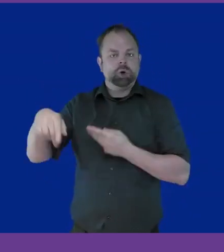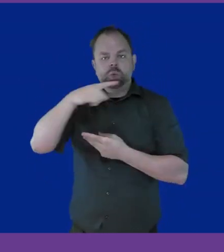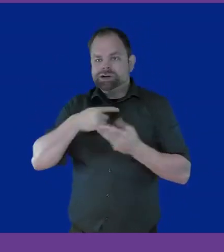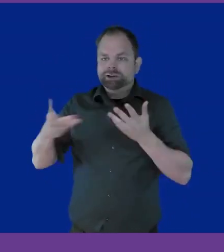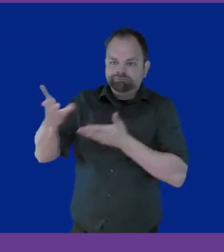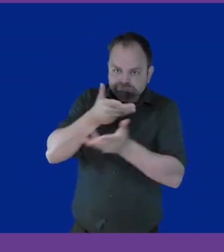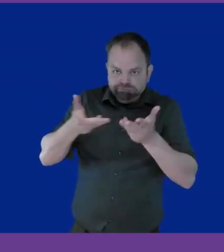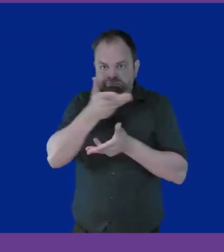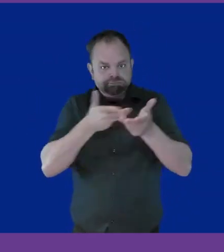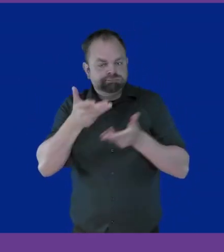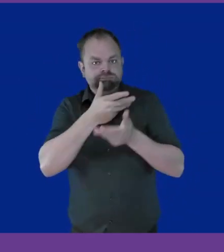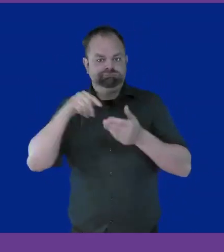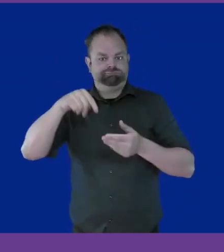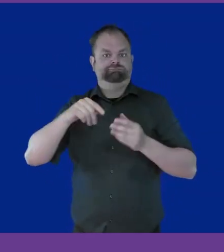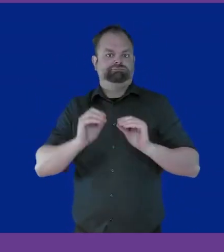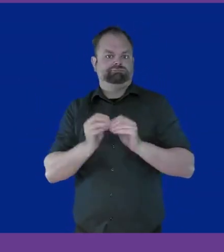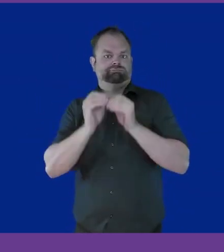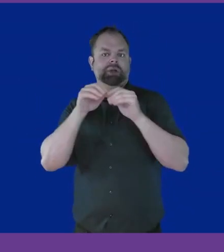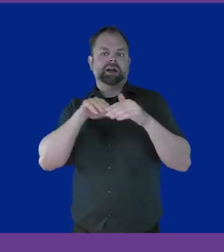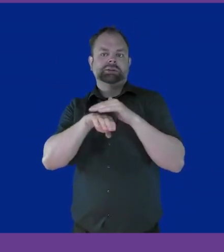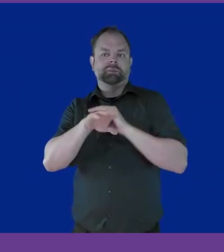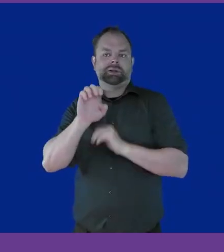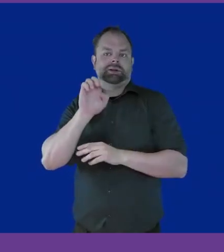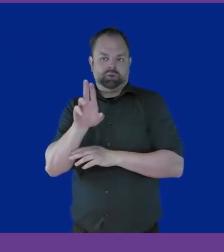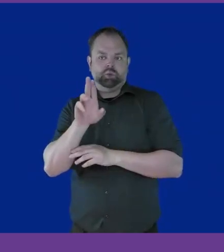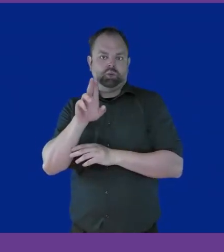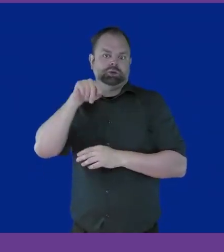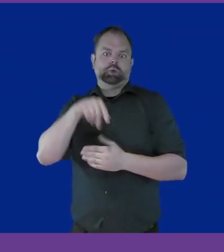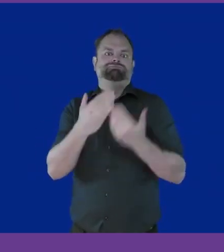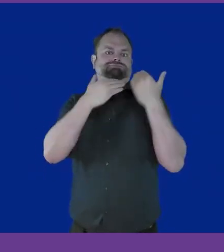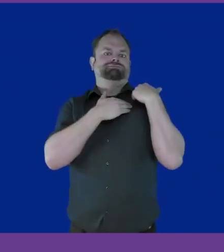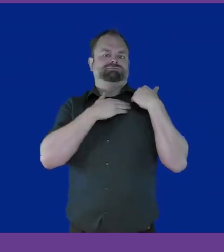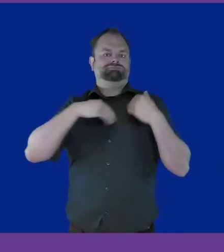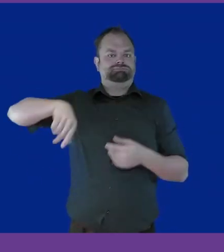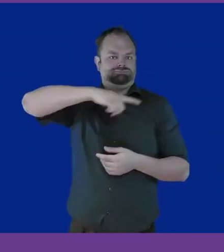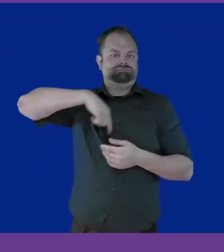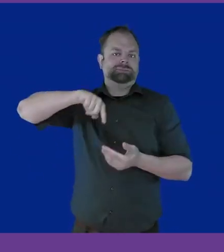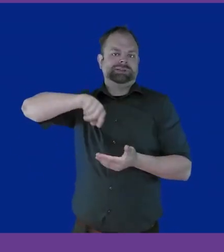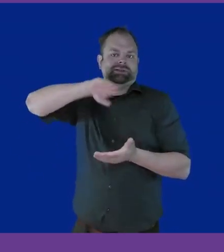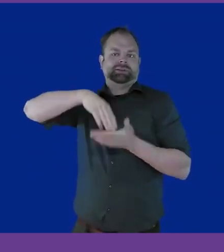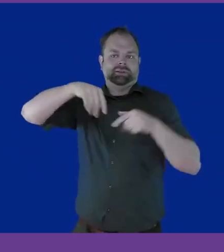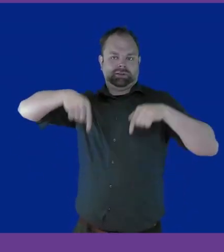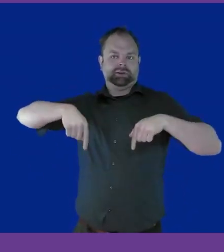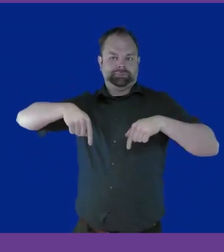want to extend more. I would like to pass the floor to the mother of AccessibleEU,